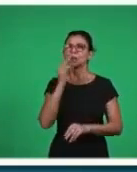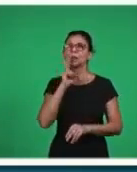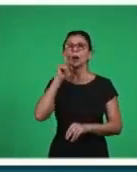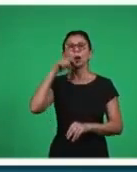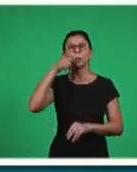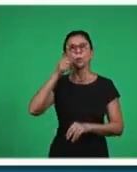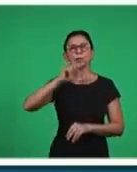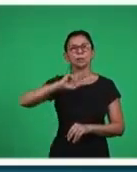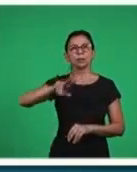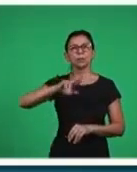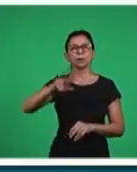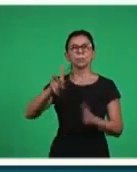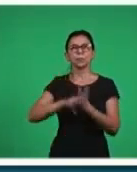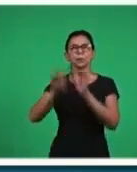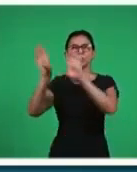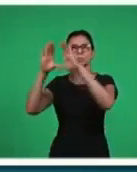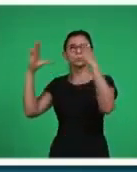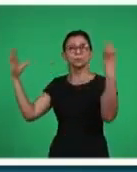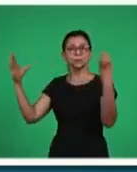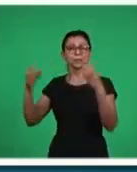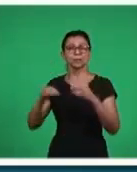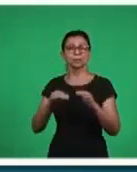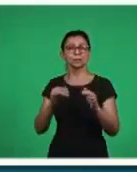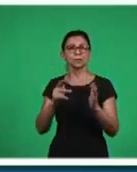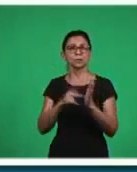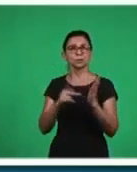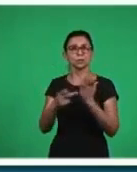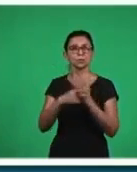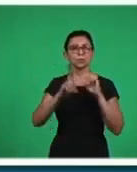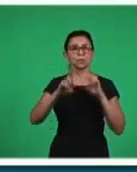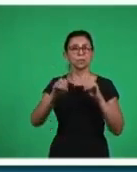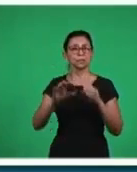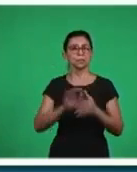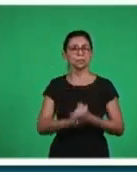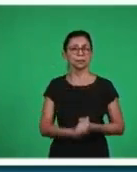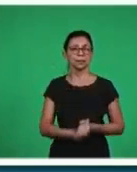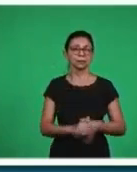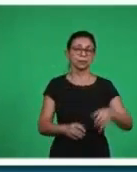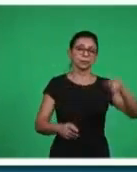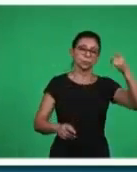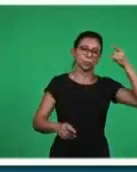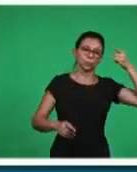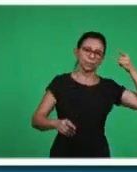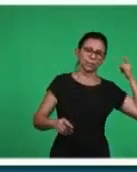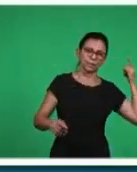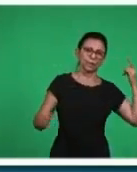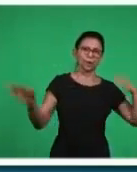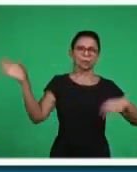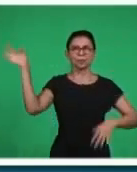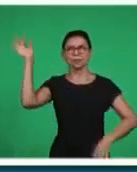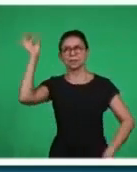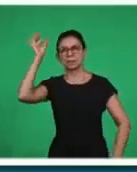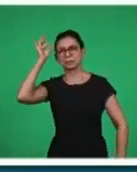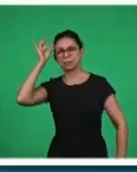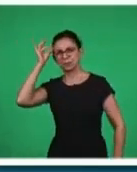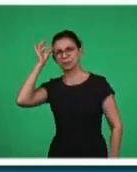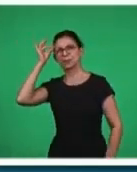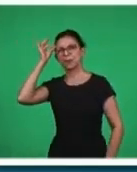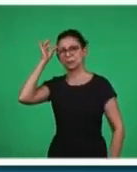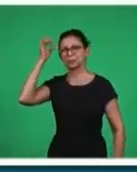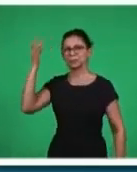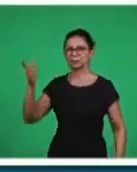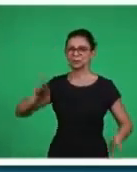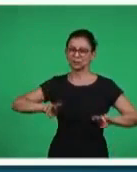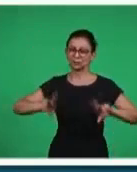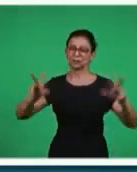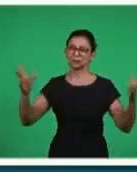a bread from heaven. He wanted to lead us to understand the difference that is between eating the bread that perishes